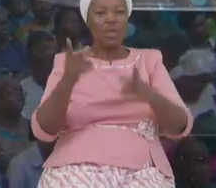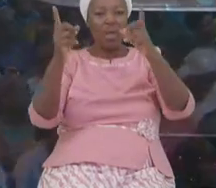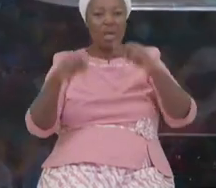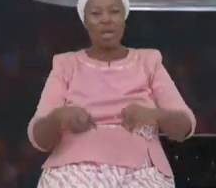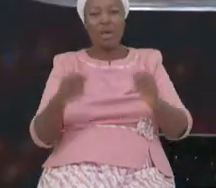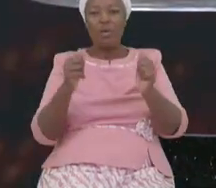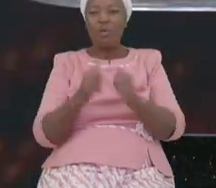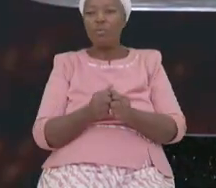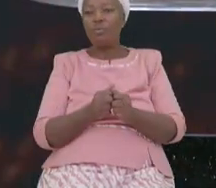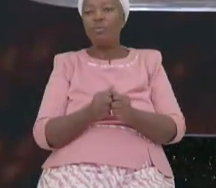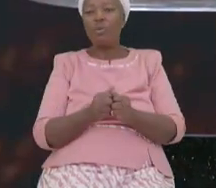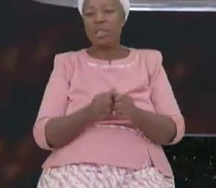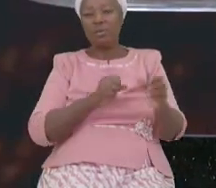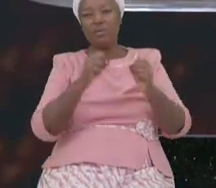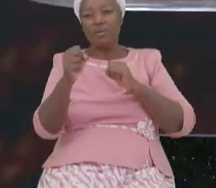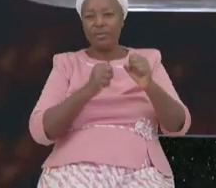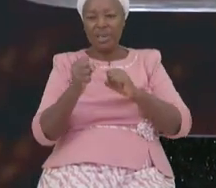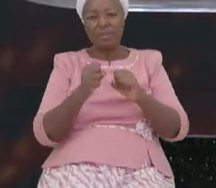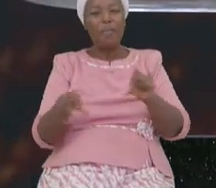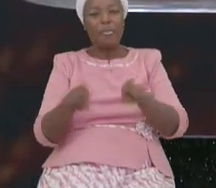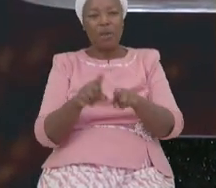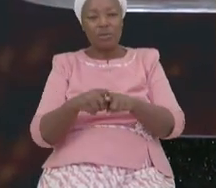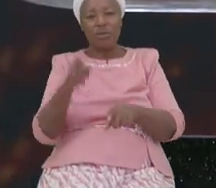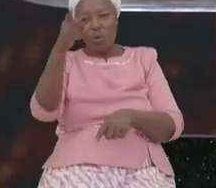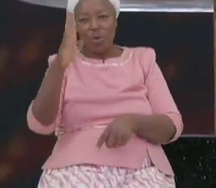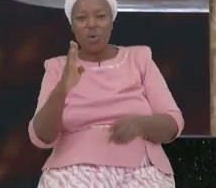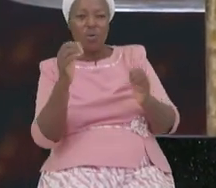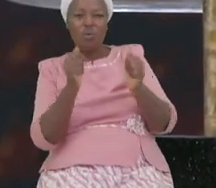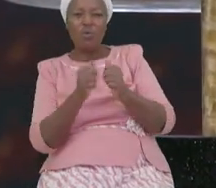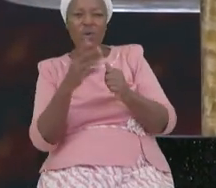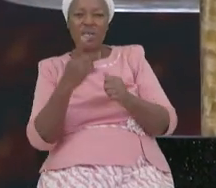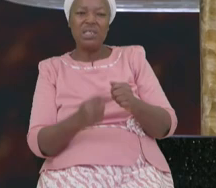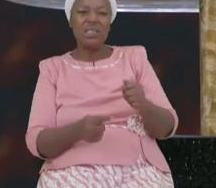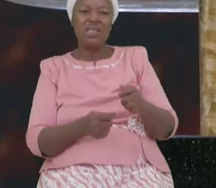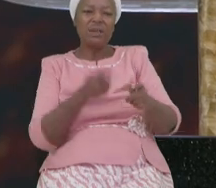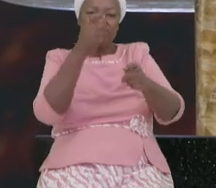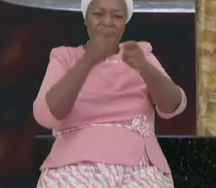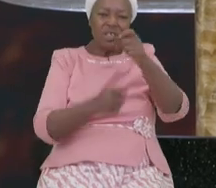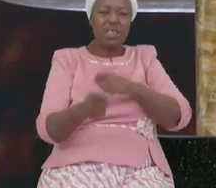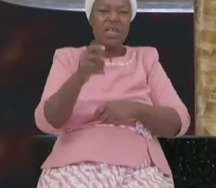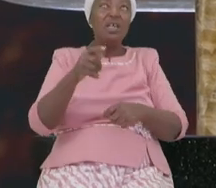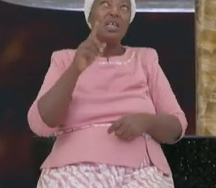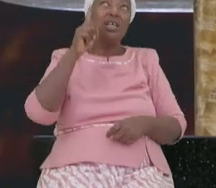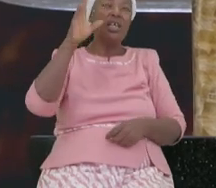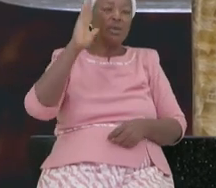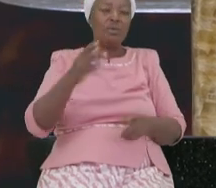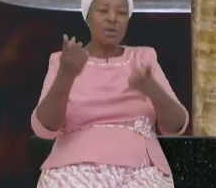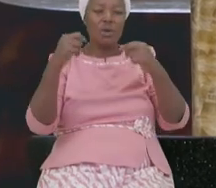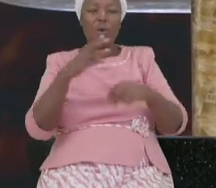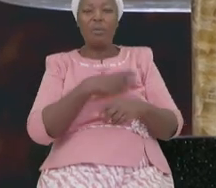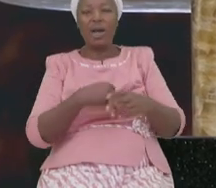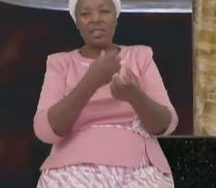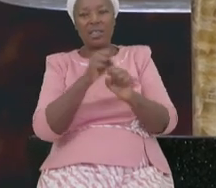with vengeance. Even God with a recompense, he will come and save